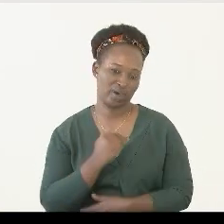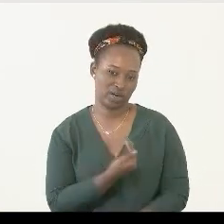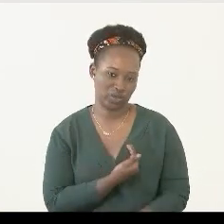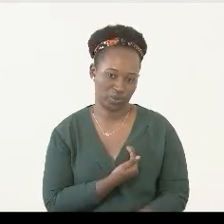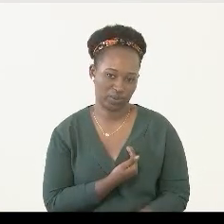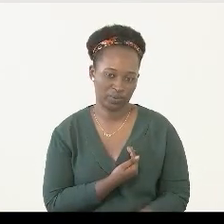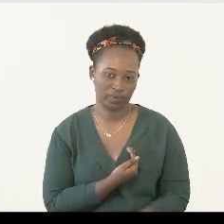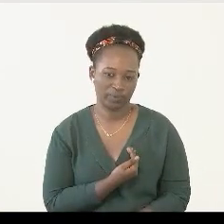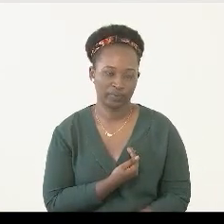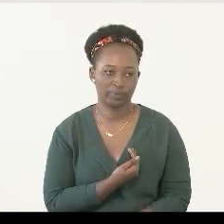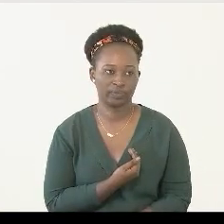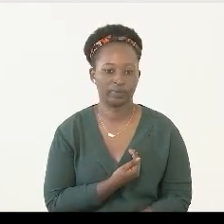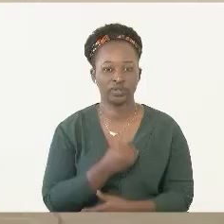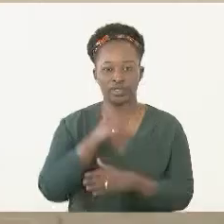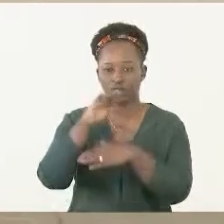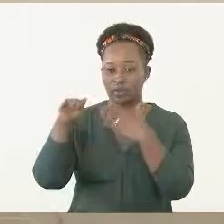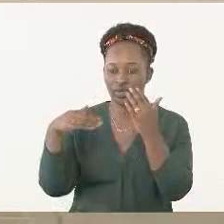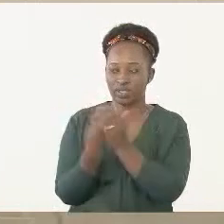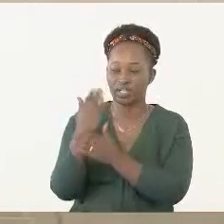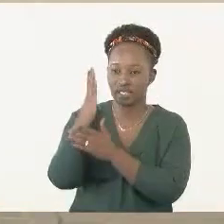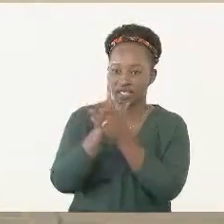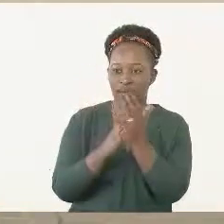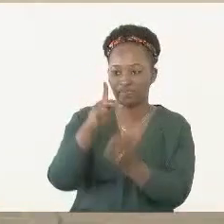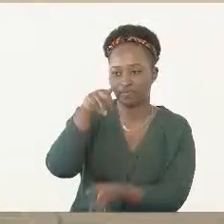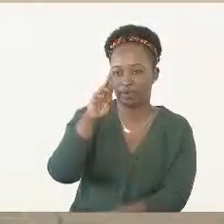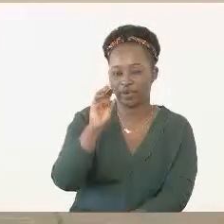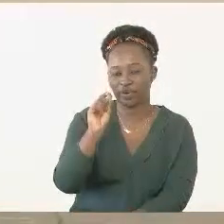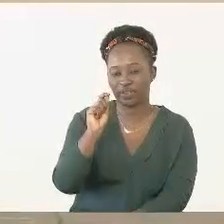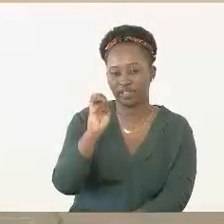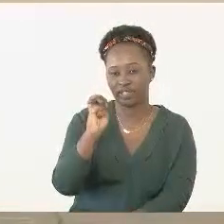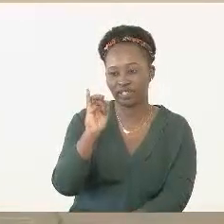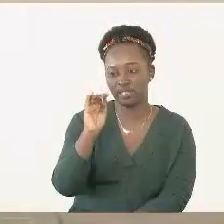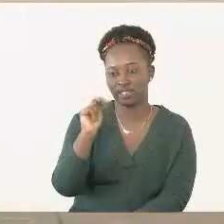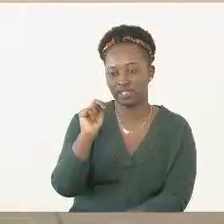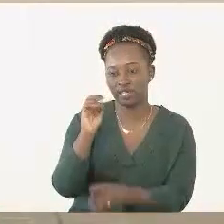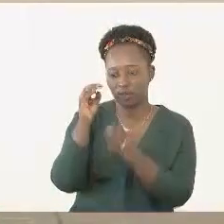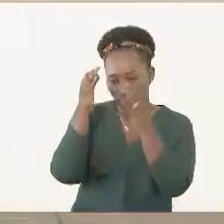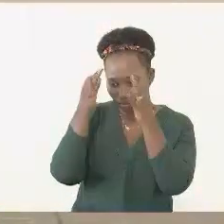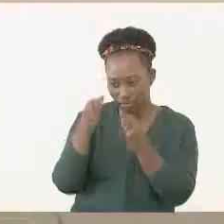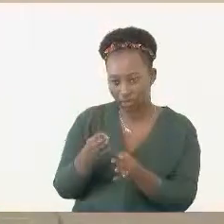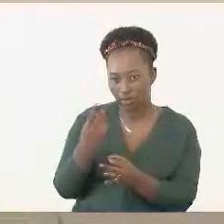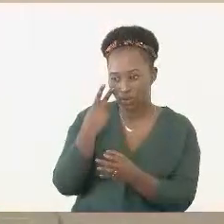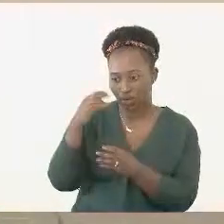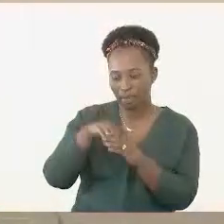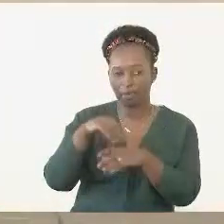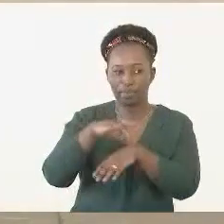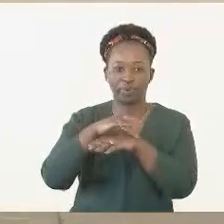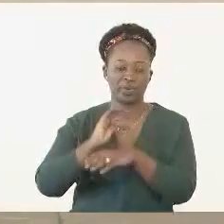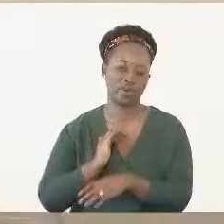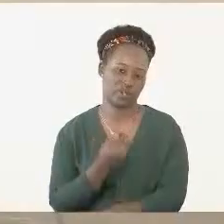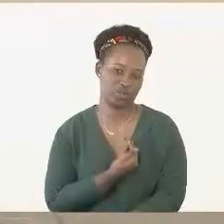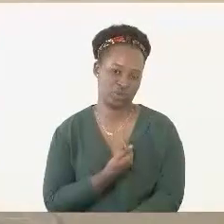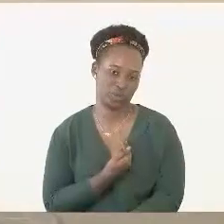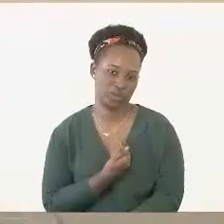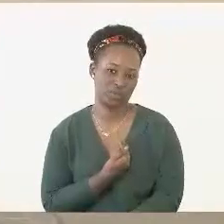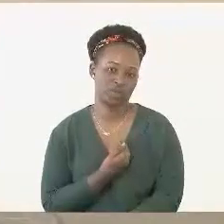mucopolysaccharide substances. Those are some of the protein substances we find in our bones. We can find their collagen protein,